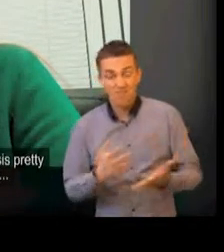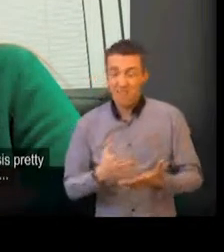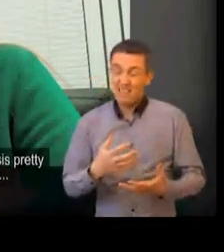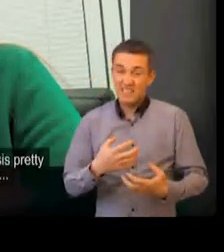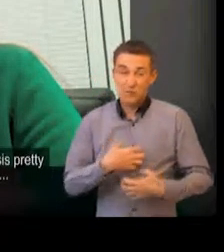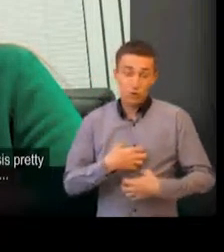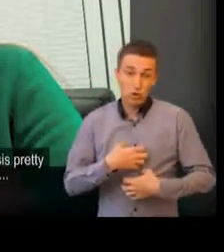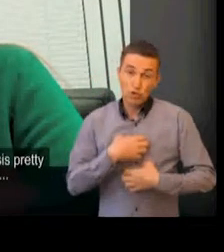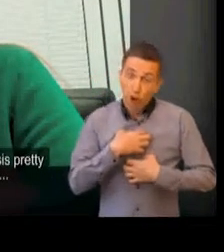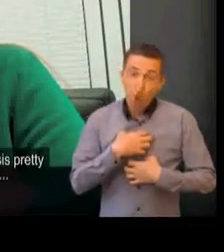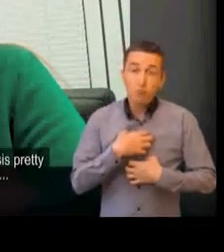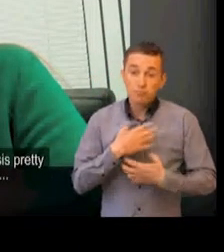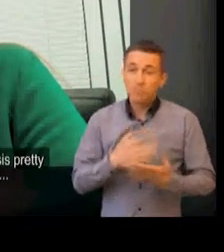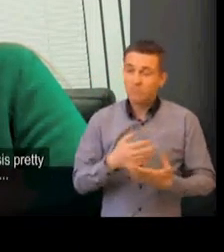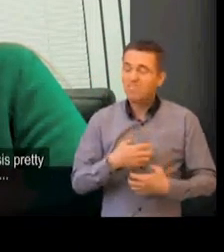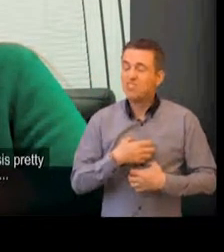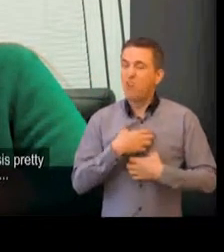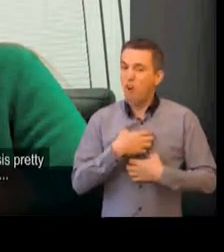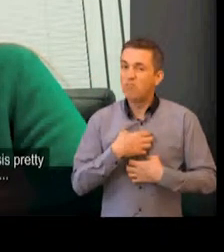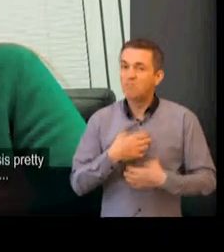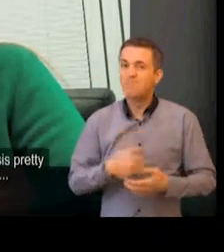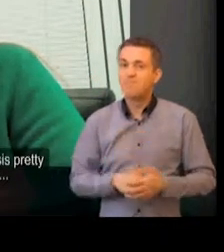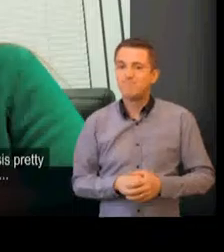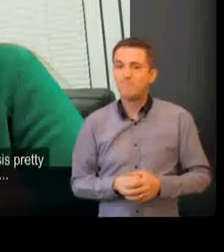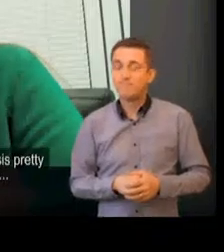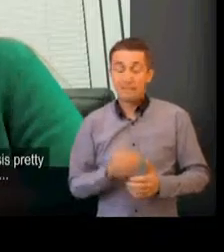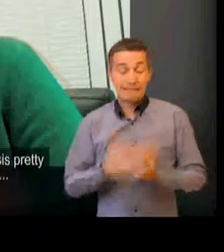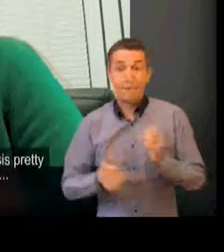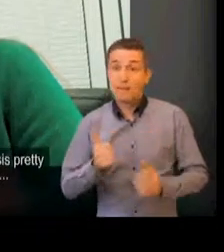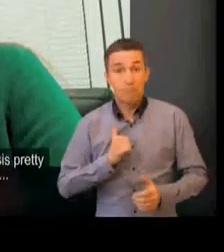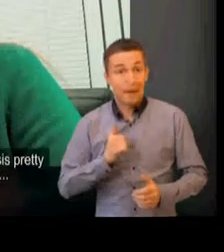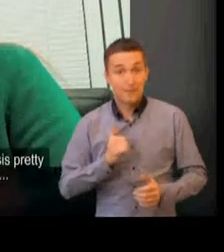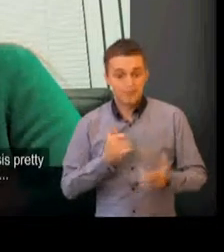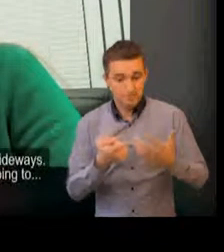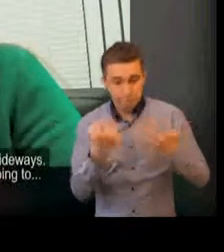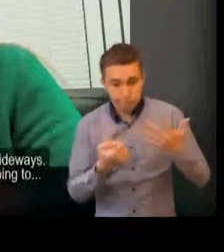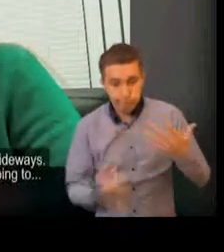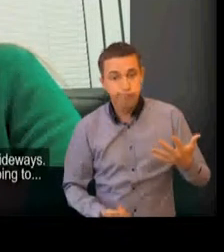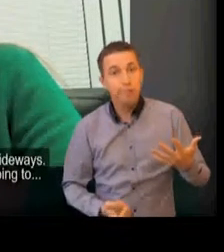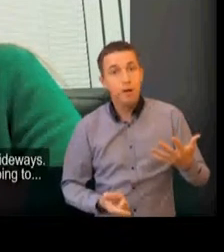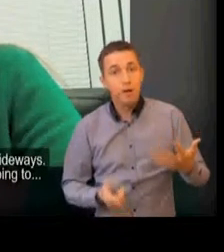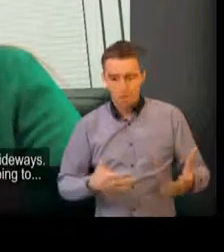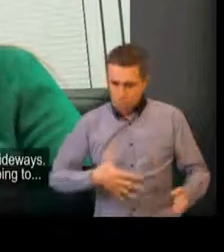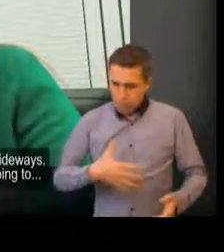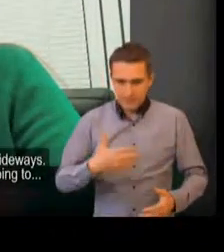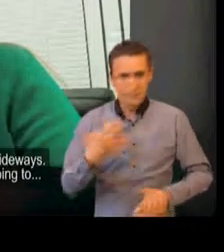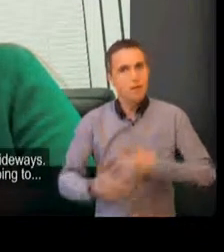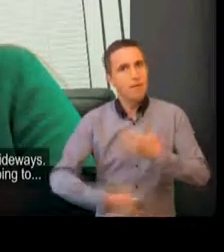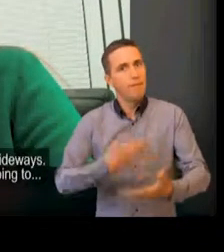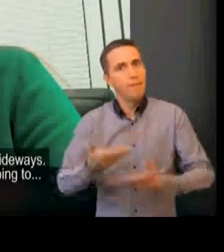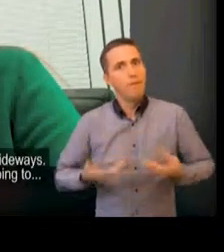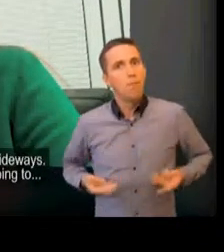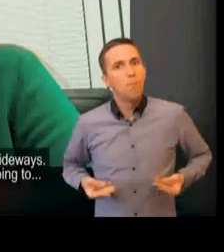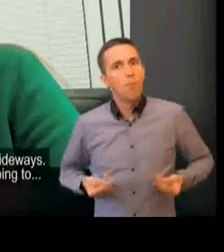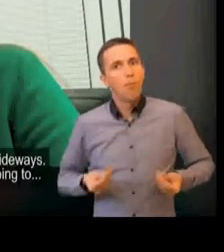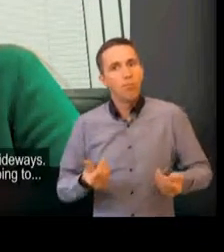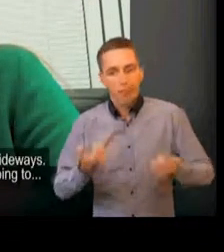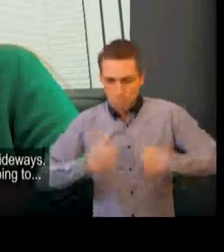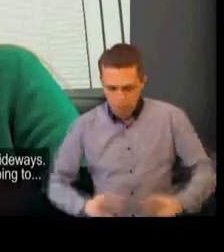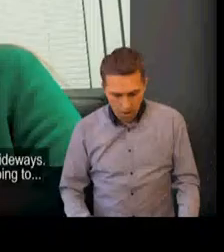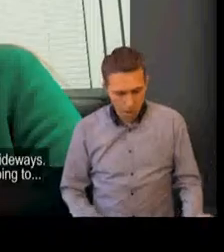a parent of a child who has a severe visual impairment and also other complex needs as well. My daughter's called Jessica.